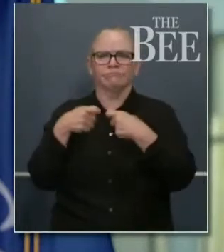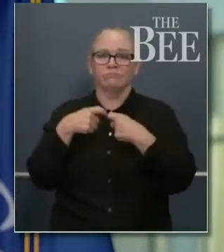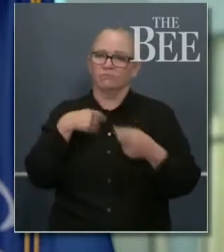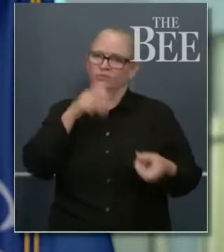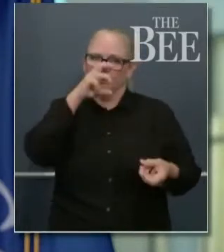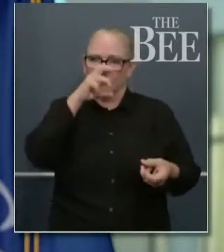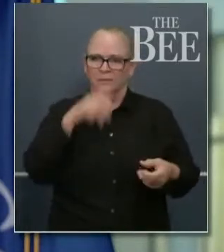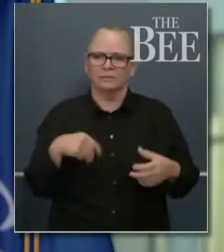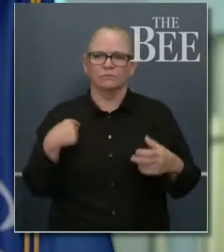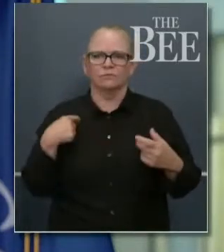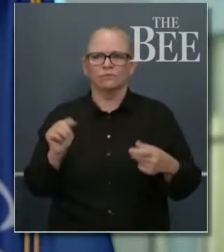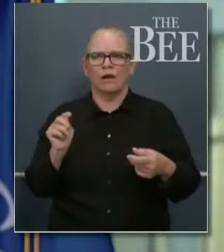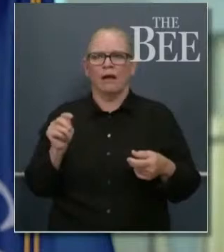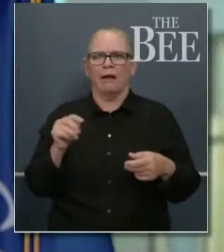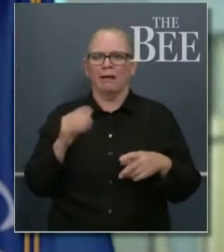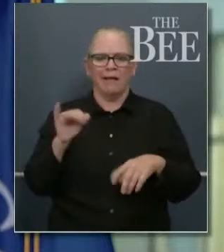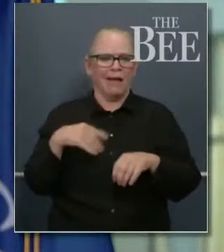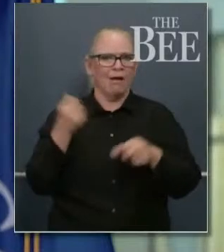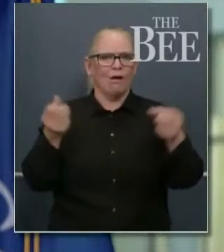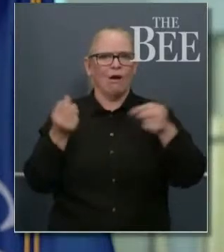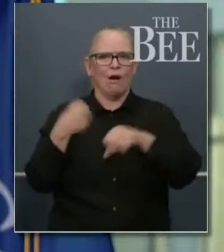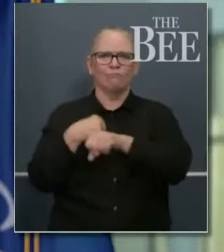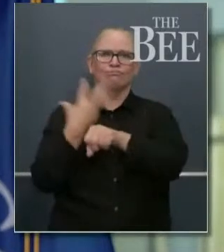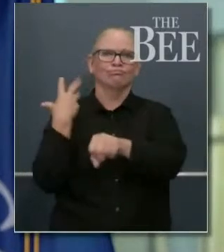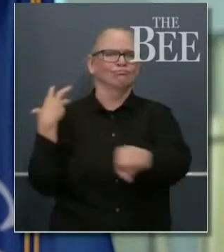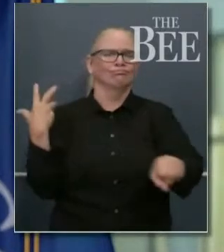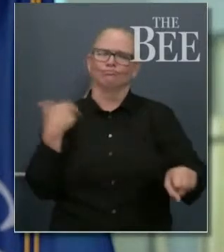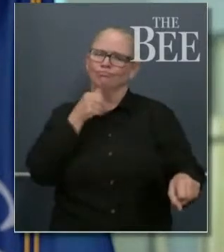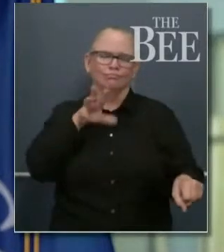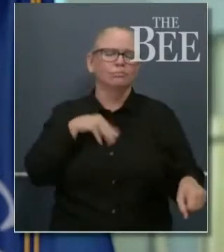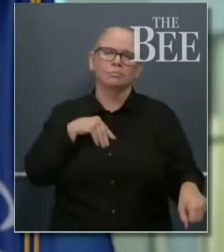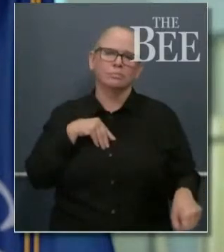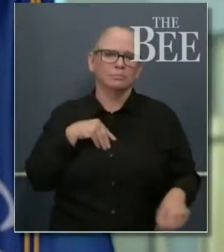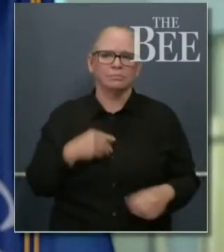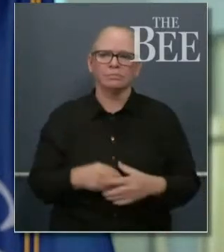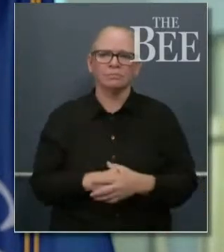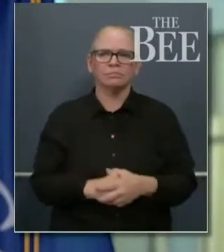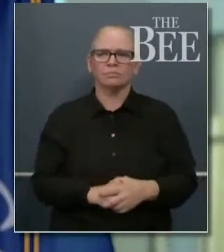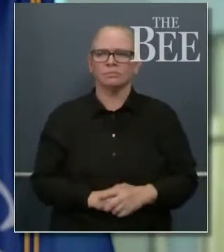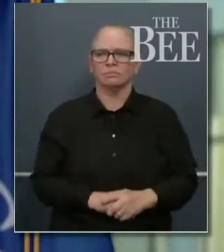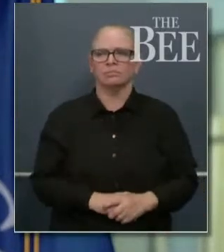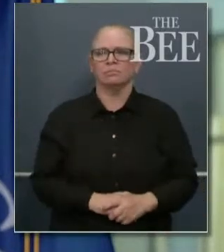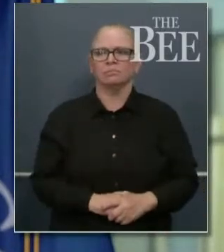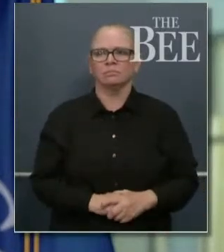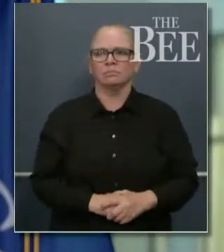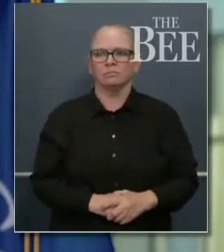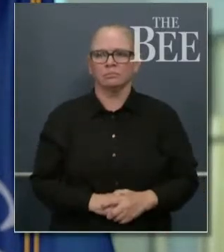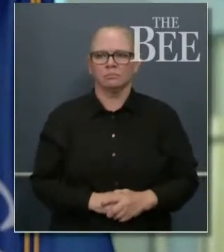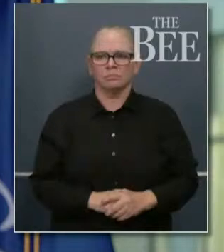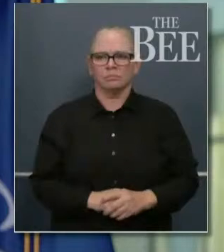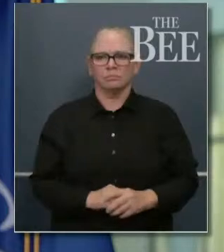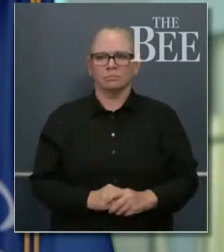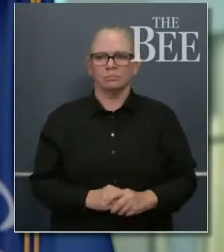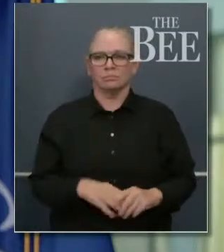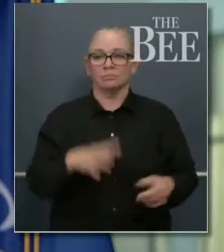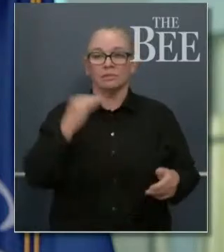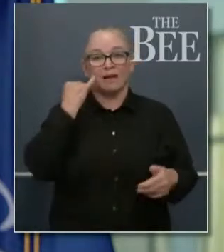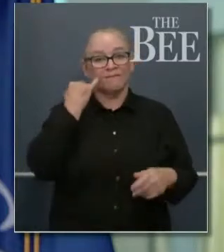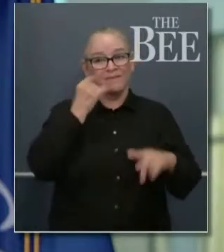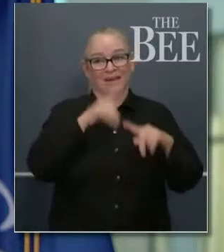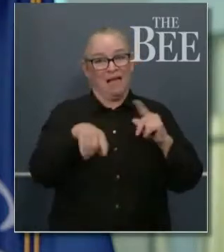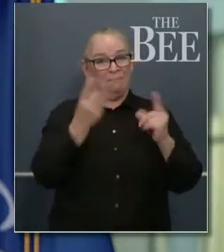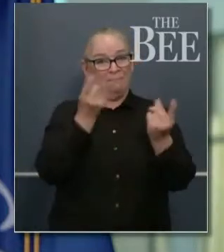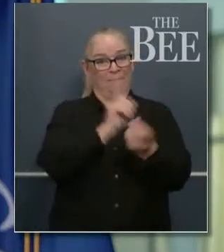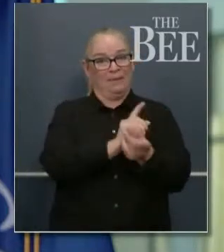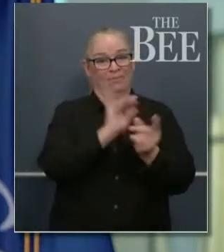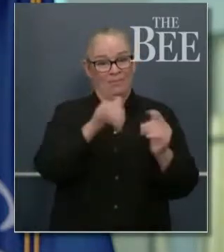joined a coalition in this space. So the consequences are real, but I'm asserting a point to you in the frame of your